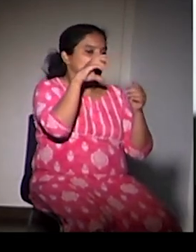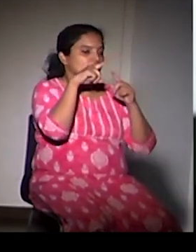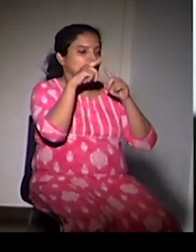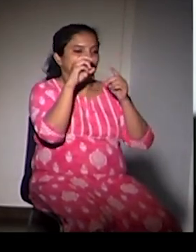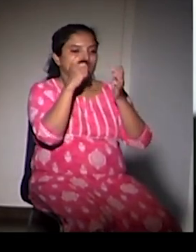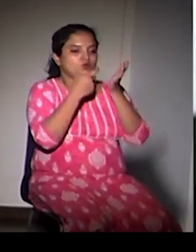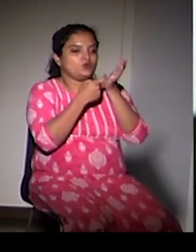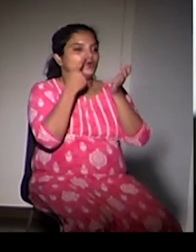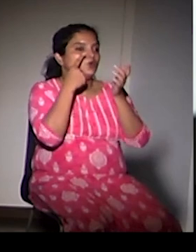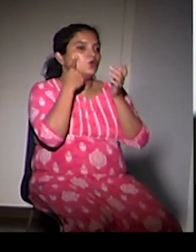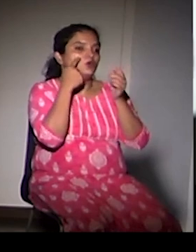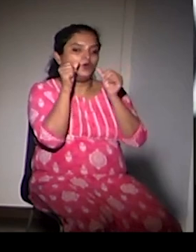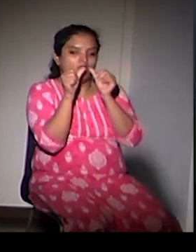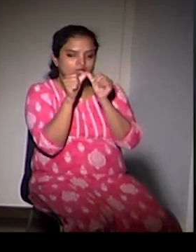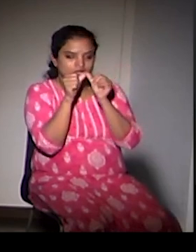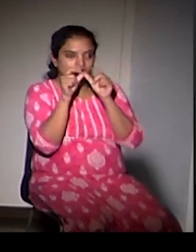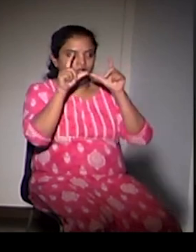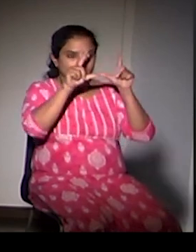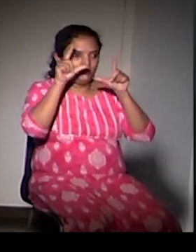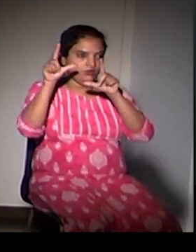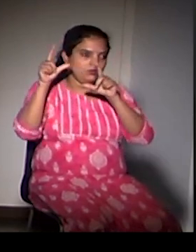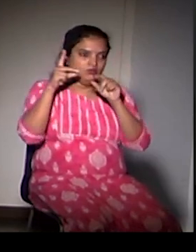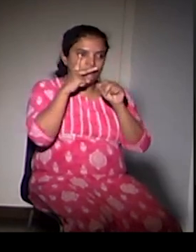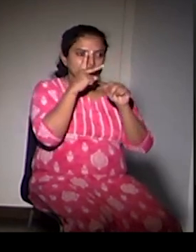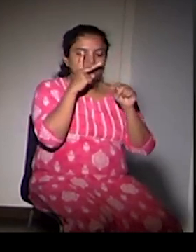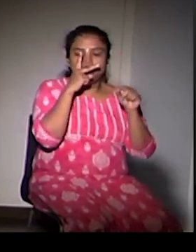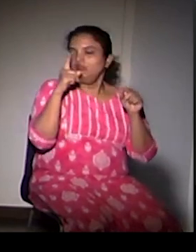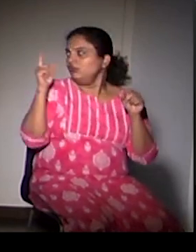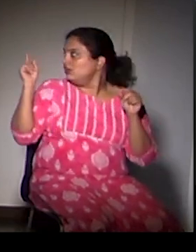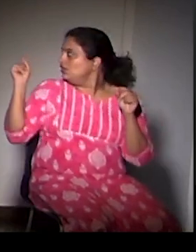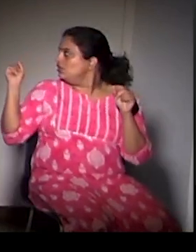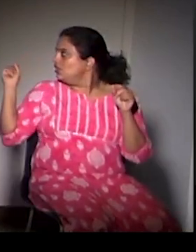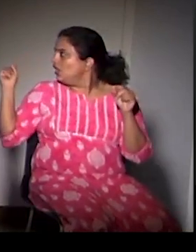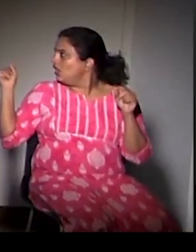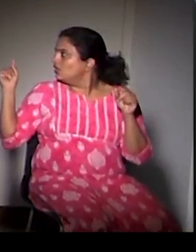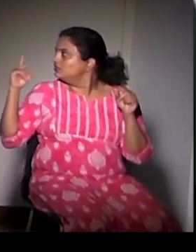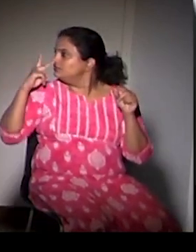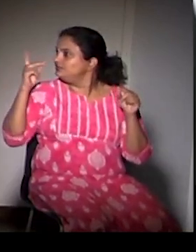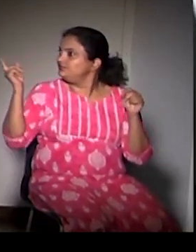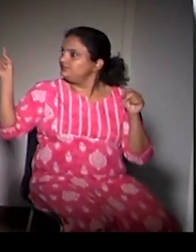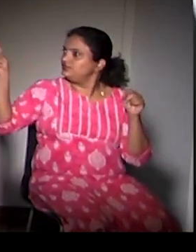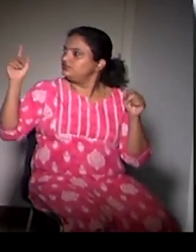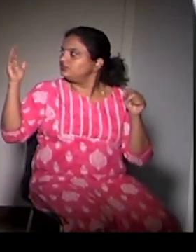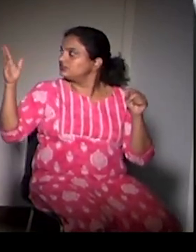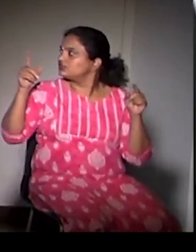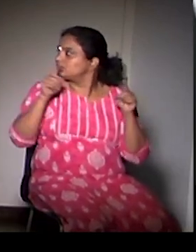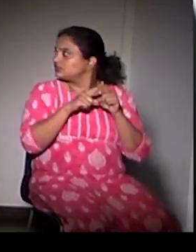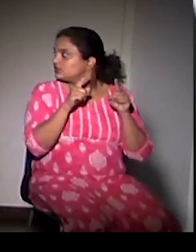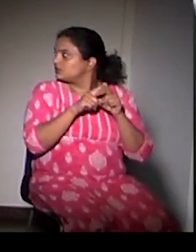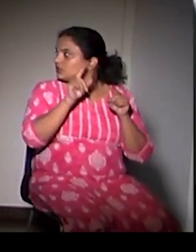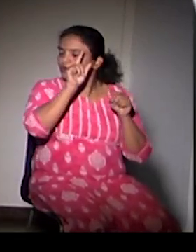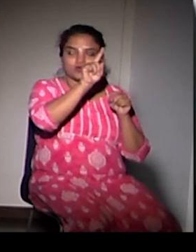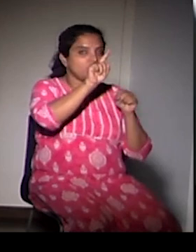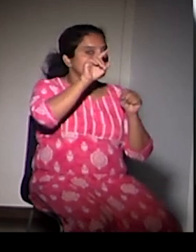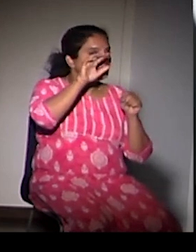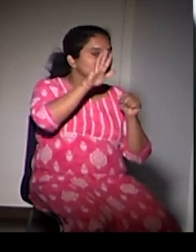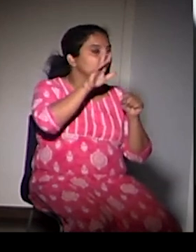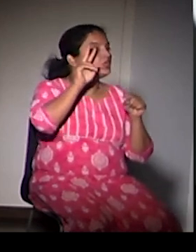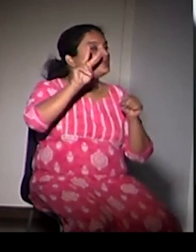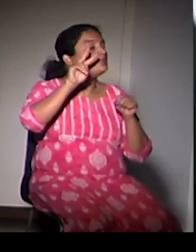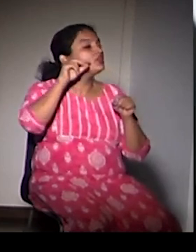And on the right, the tomb of Sheikh Yusuf Qatal, 1526,